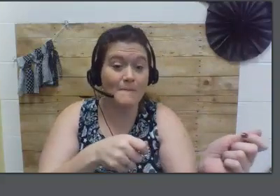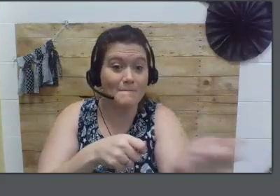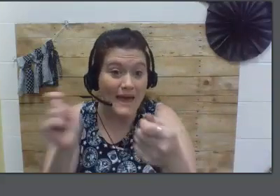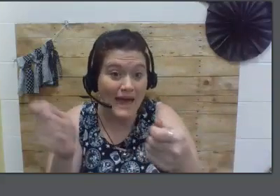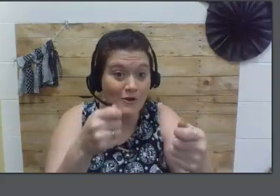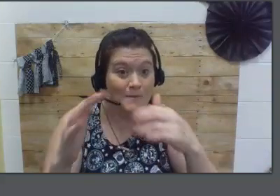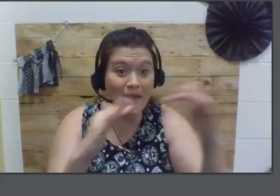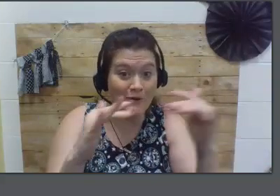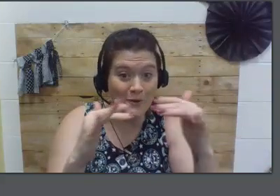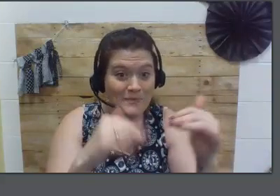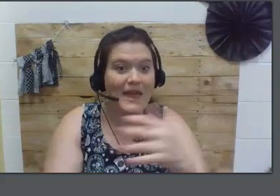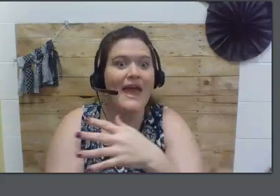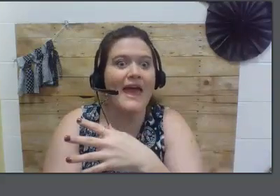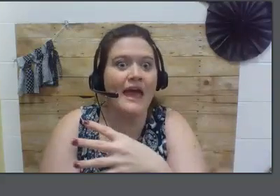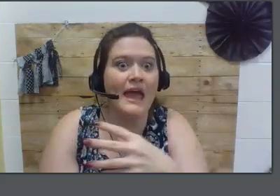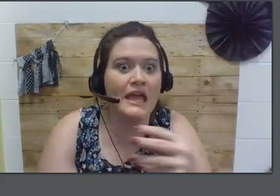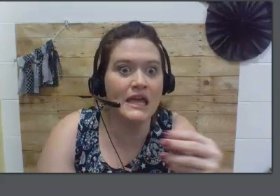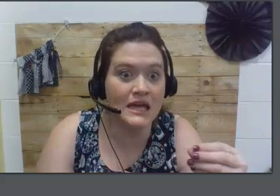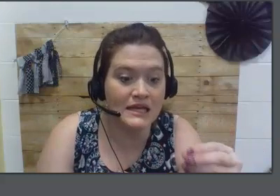puddle paddle battle.